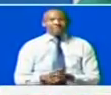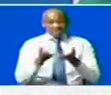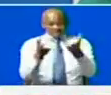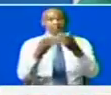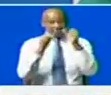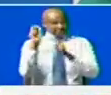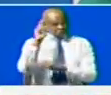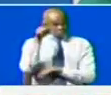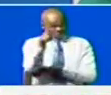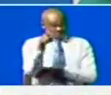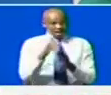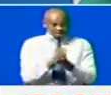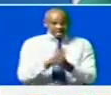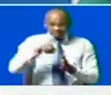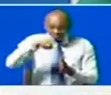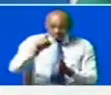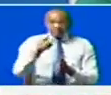Naam, ni Rais Uhuru Kenyatta hapo akiwa anatoa hotuba yake